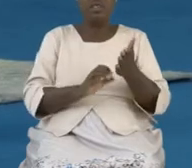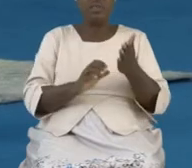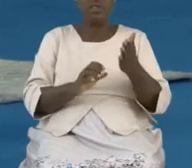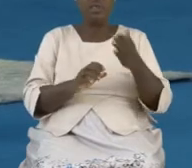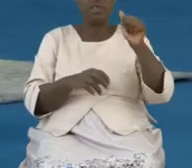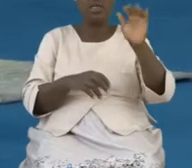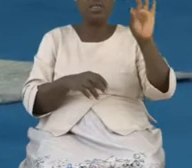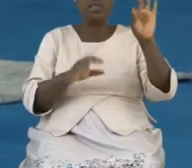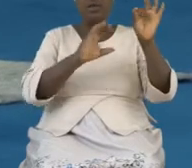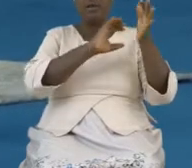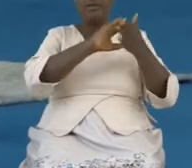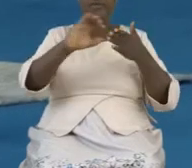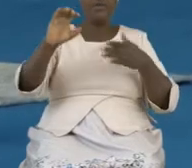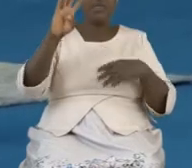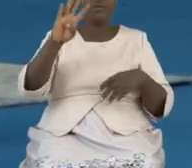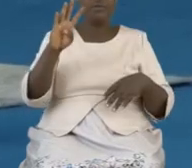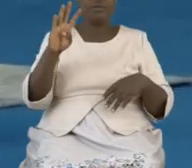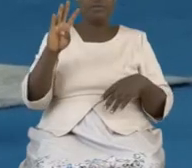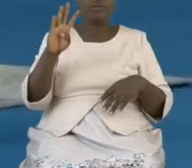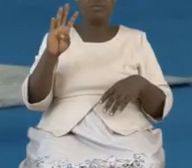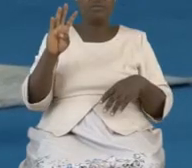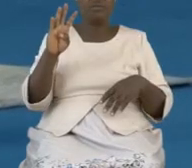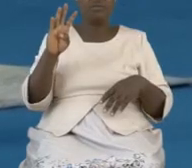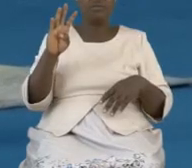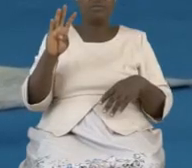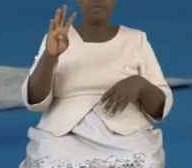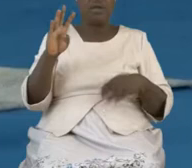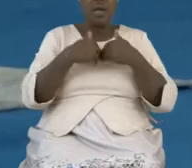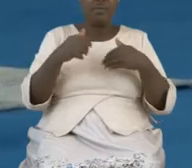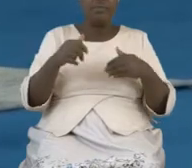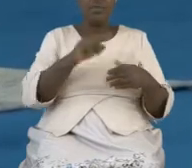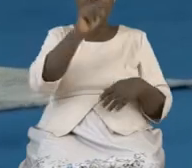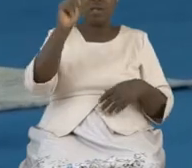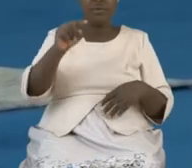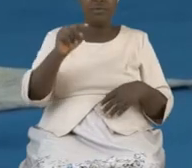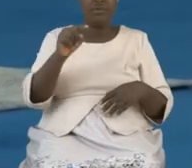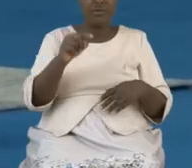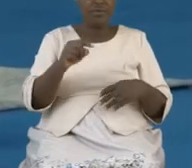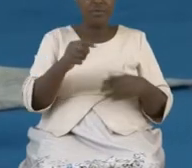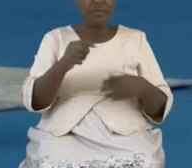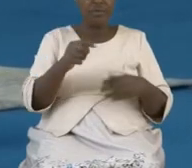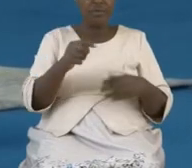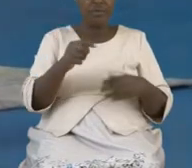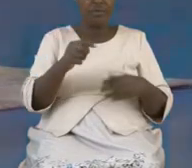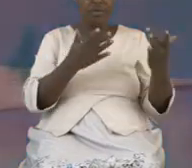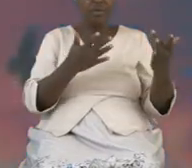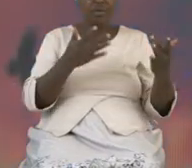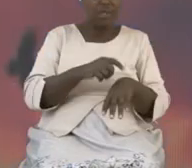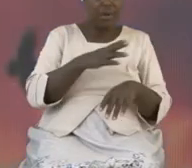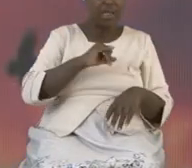4. Pilate therefore went forth again and saith unto